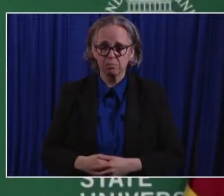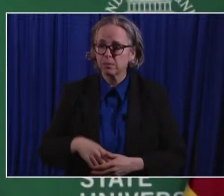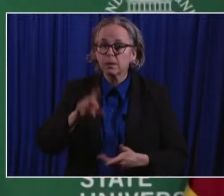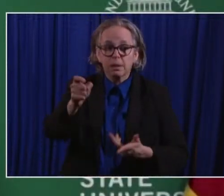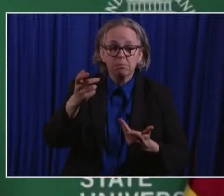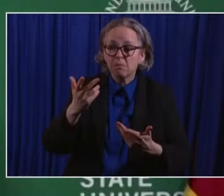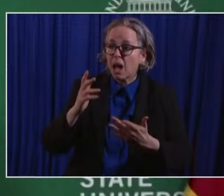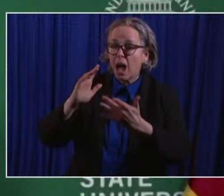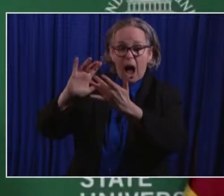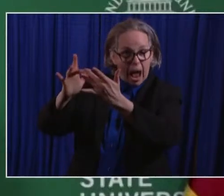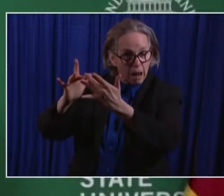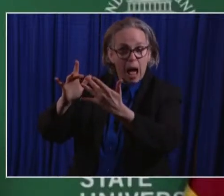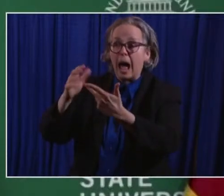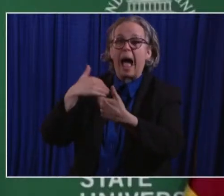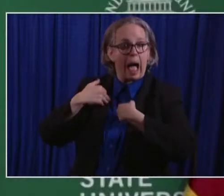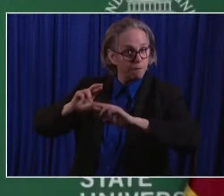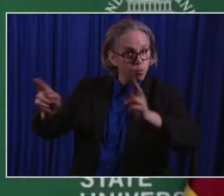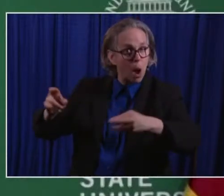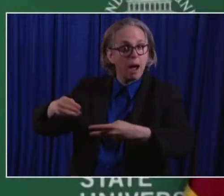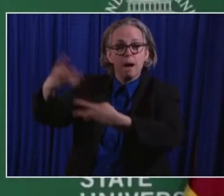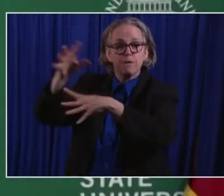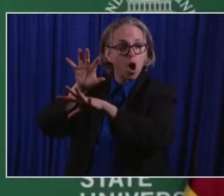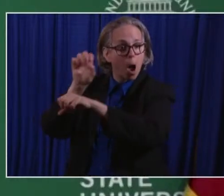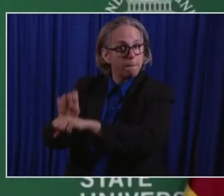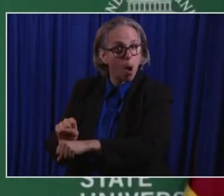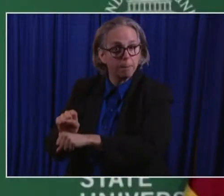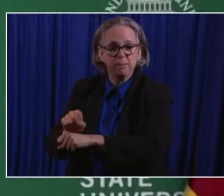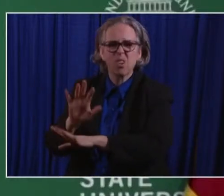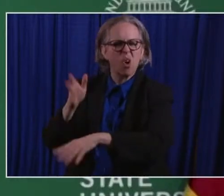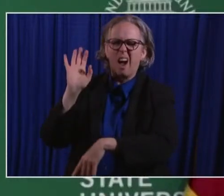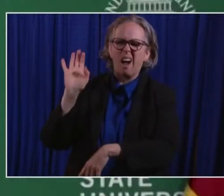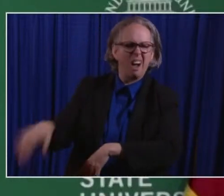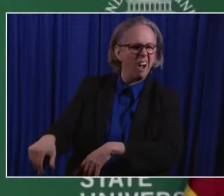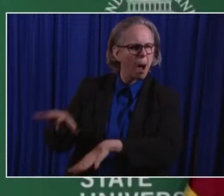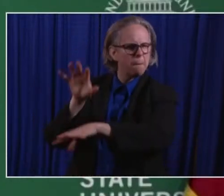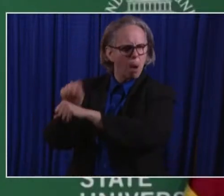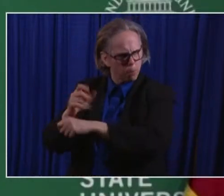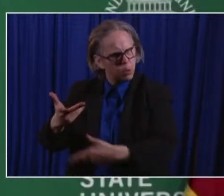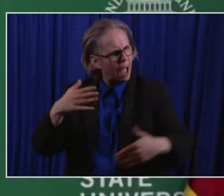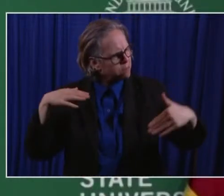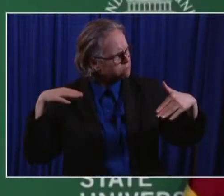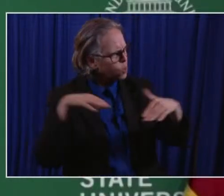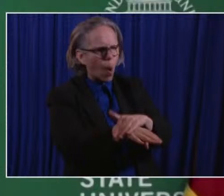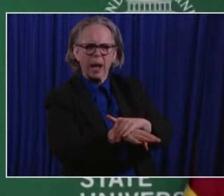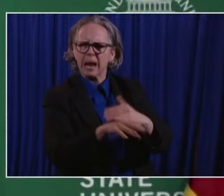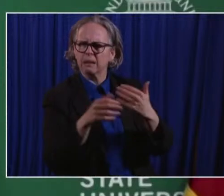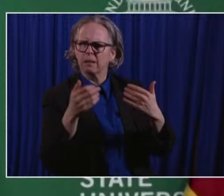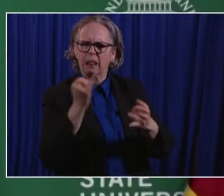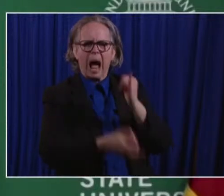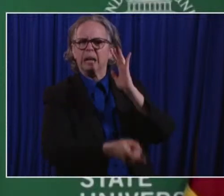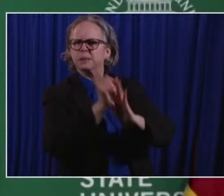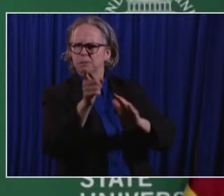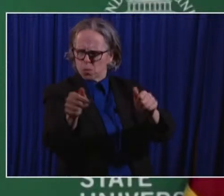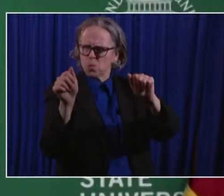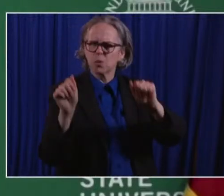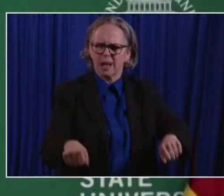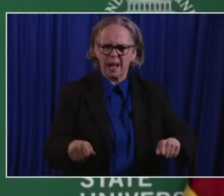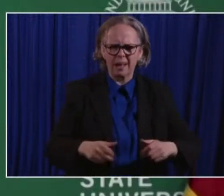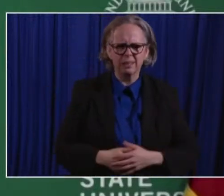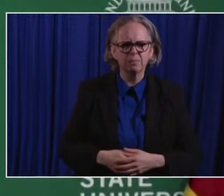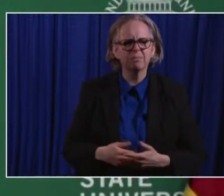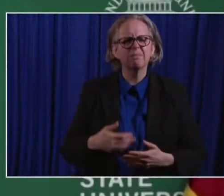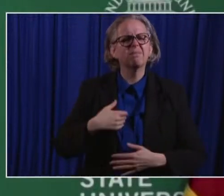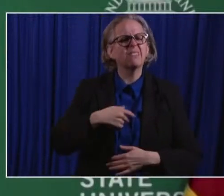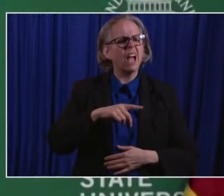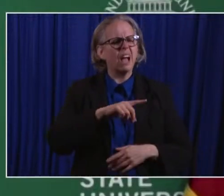appointment, but you also can just show up here. And I asked several people, how'd you decide to come today?